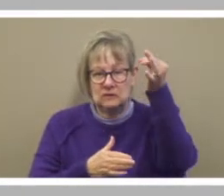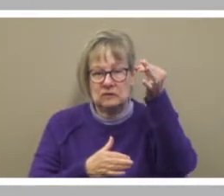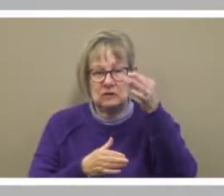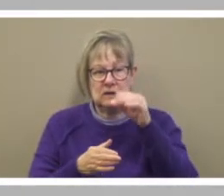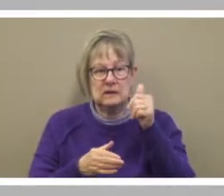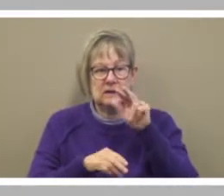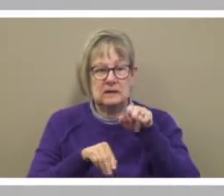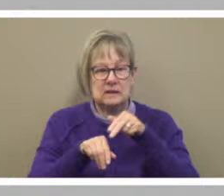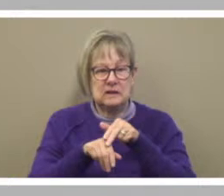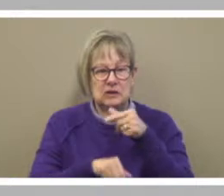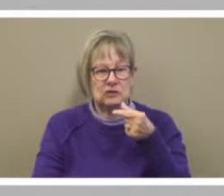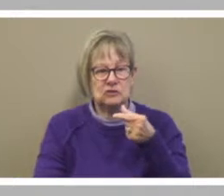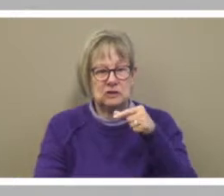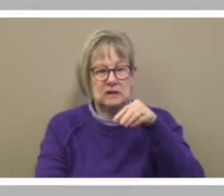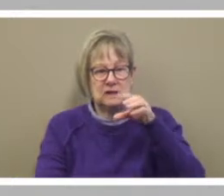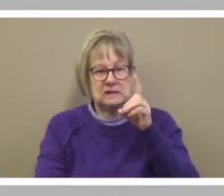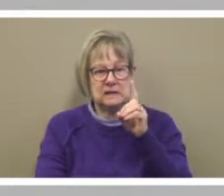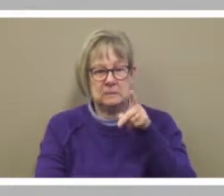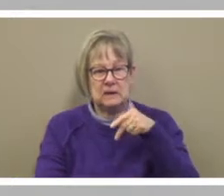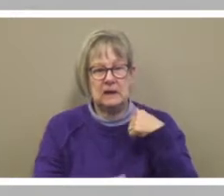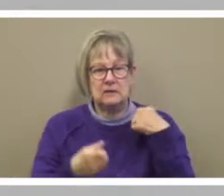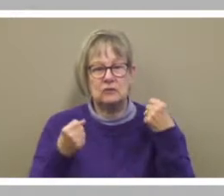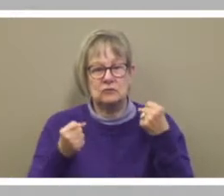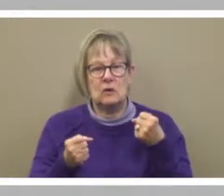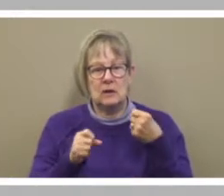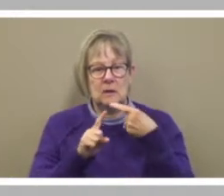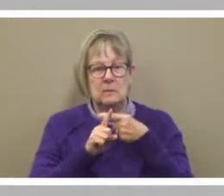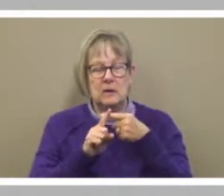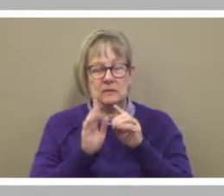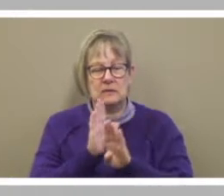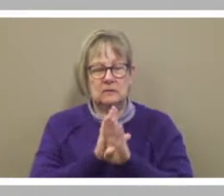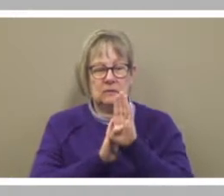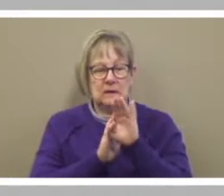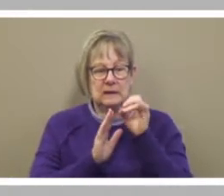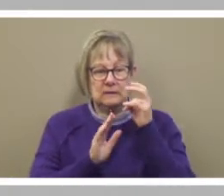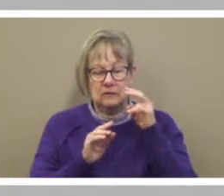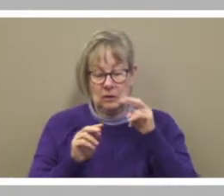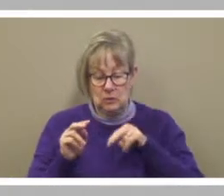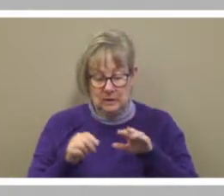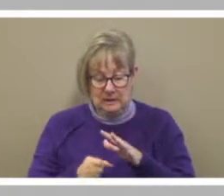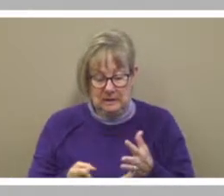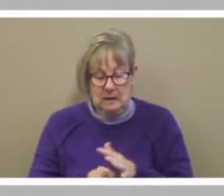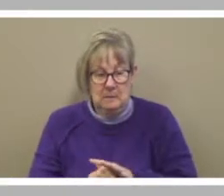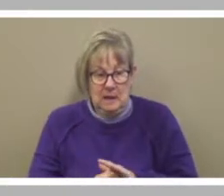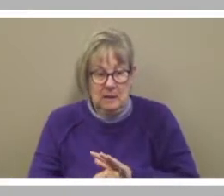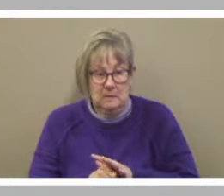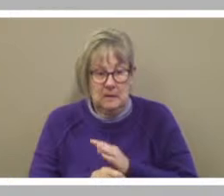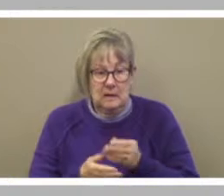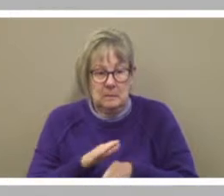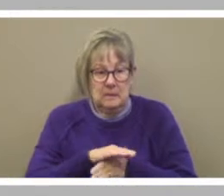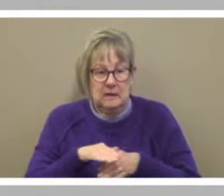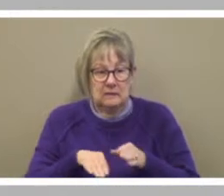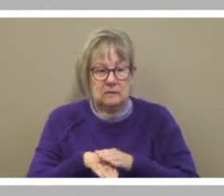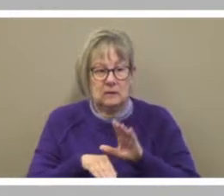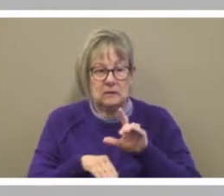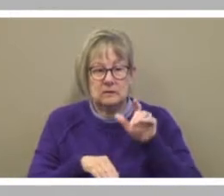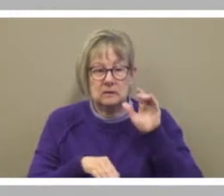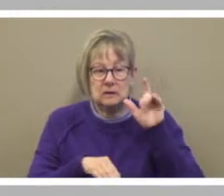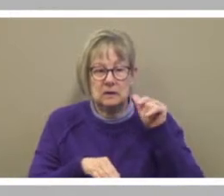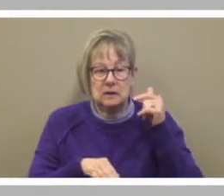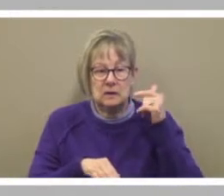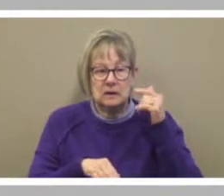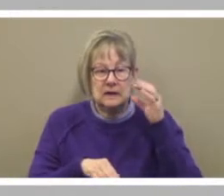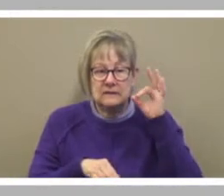GDP continues to have a strong and positive growth. And if you look at El Paso, based on the Federal Reserve Bank of Dallas for